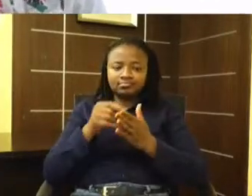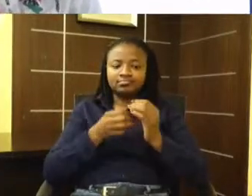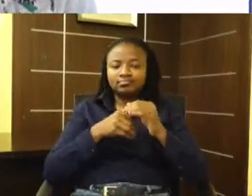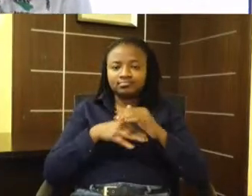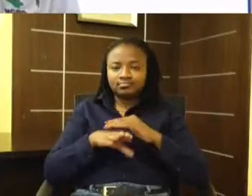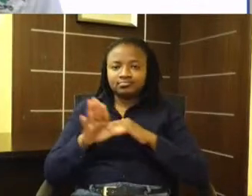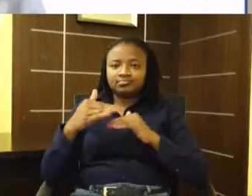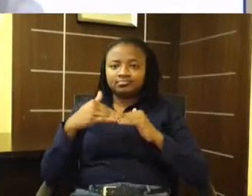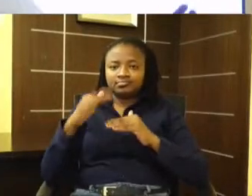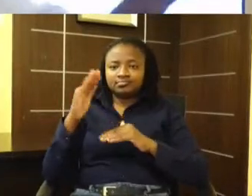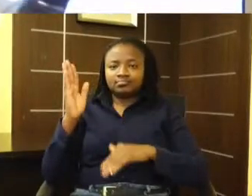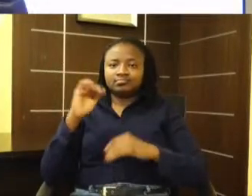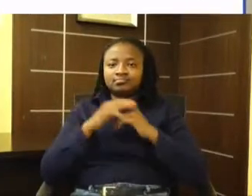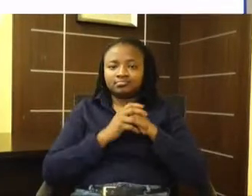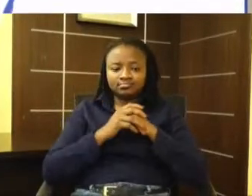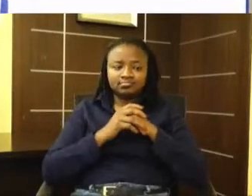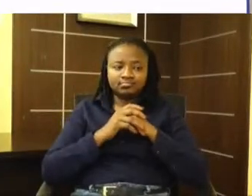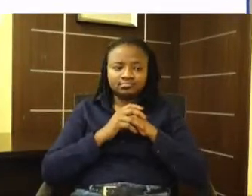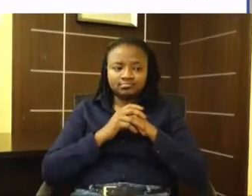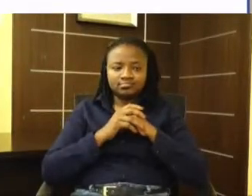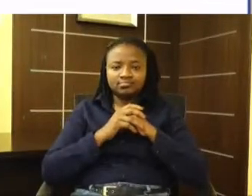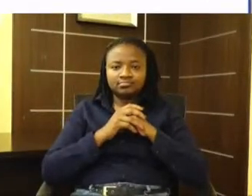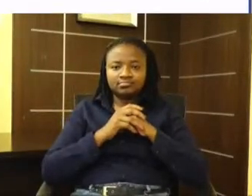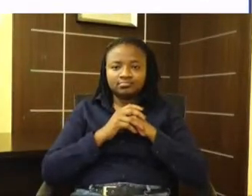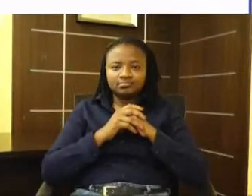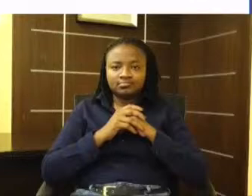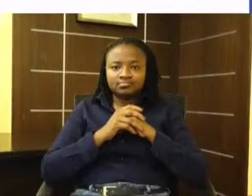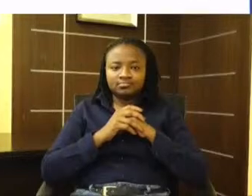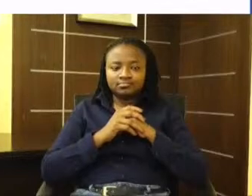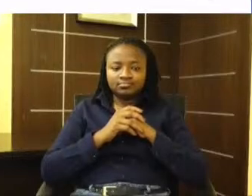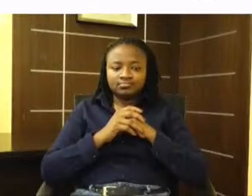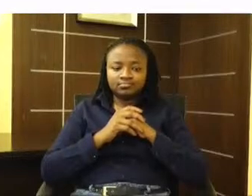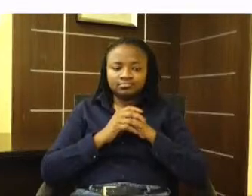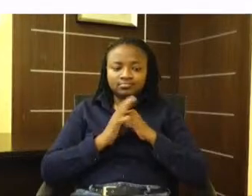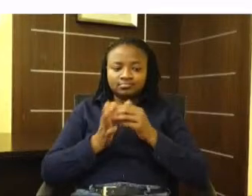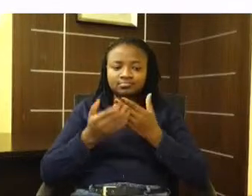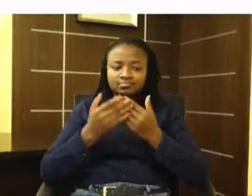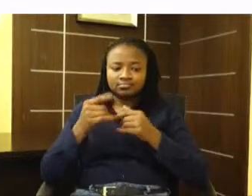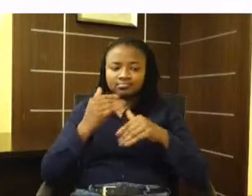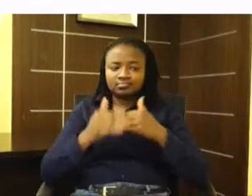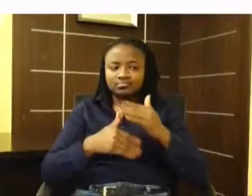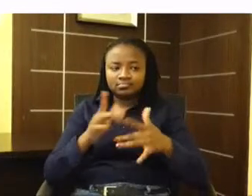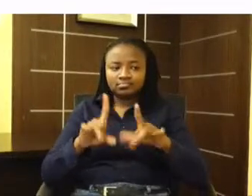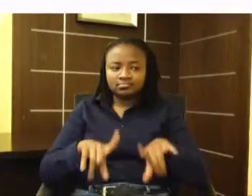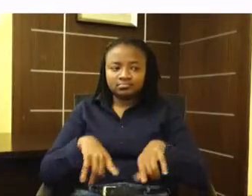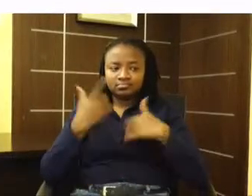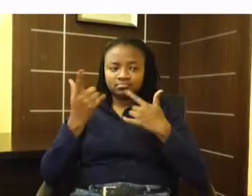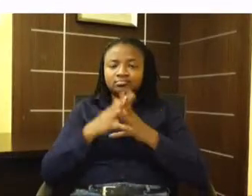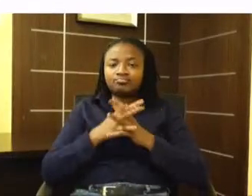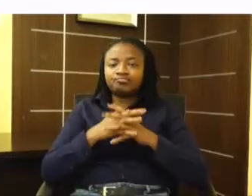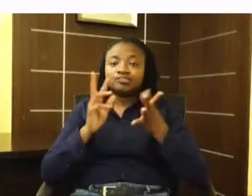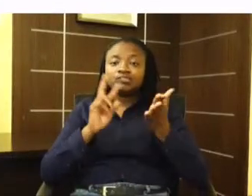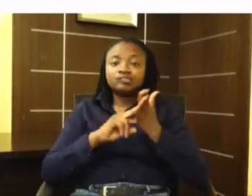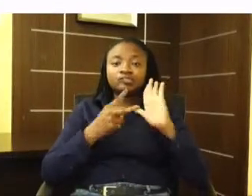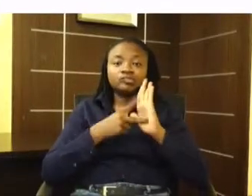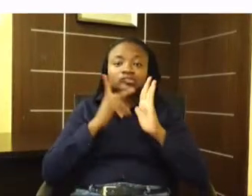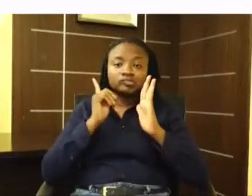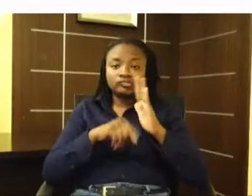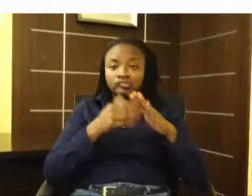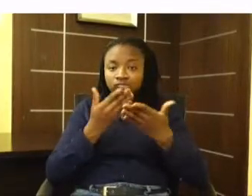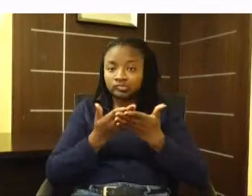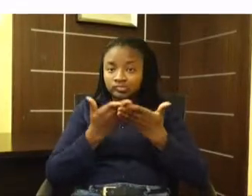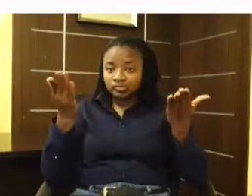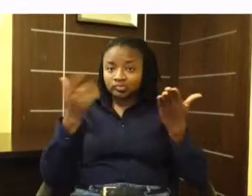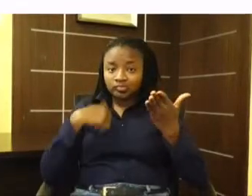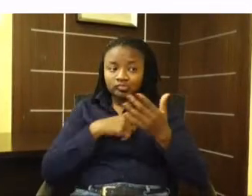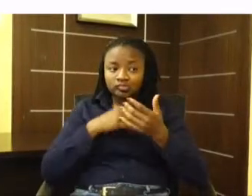kamoja. Muzatazadu kamoja, kaendelee na maisha. So basically, we are here and you're with the Gen Zs,